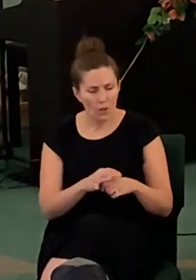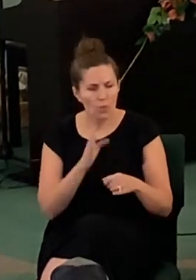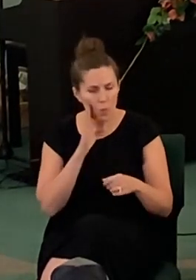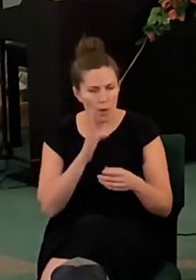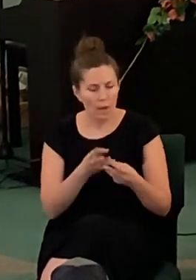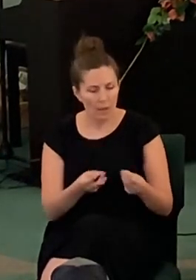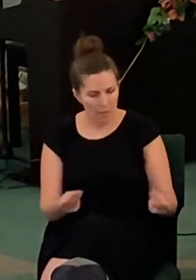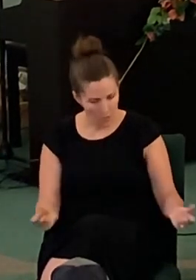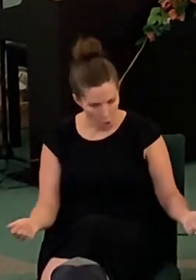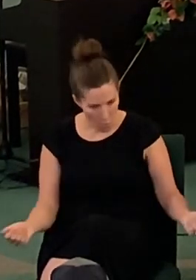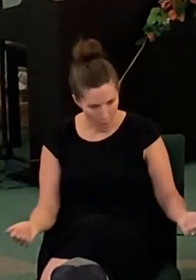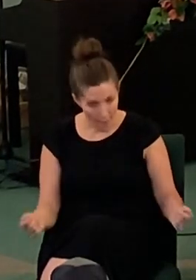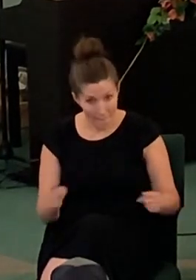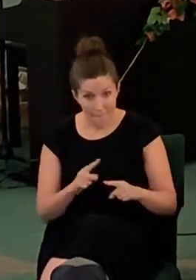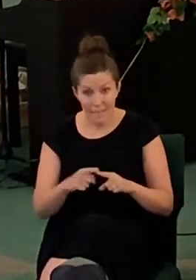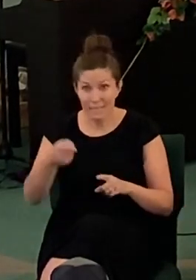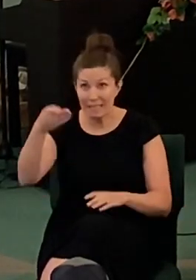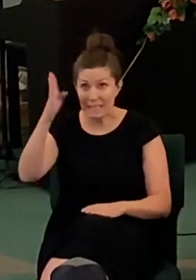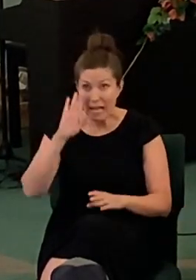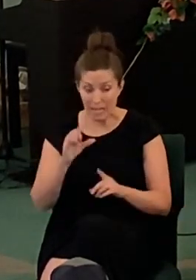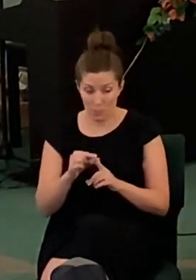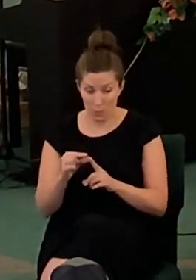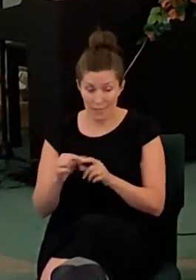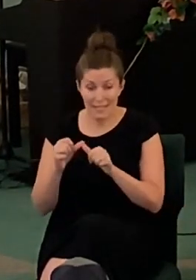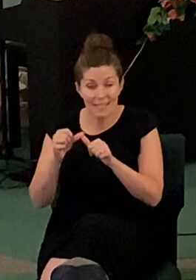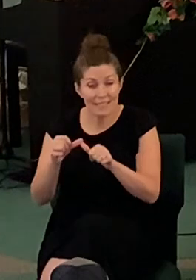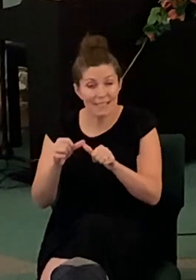word endures forever.